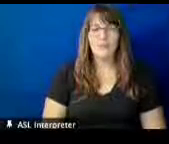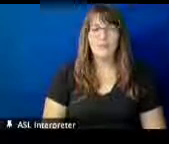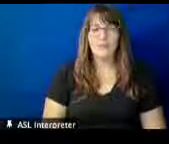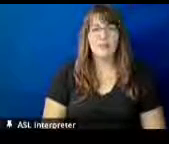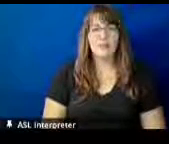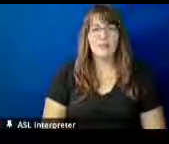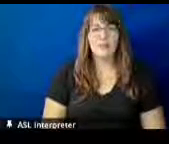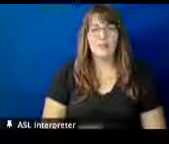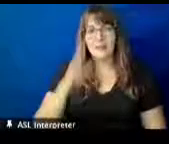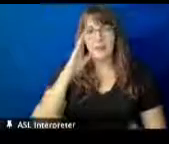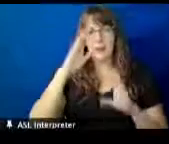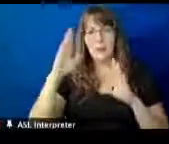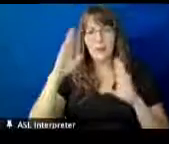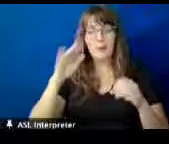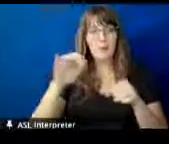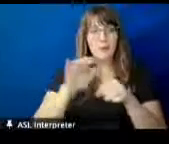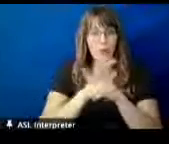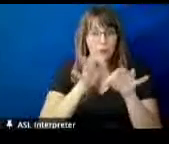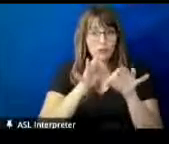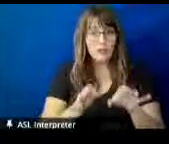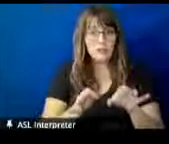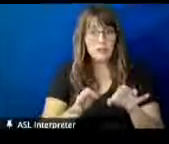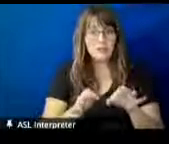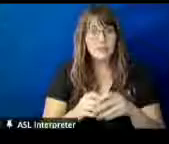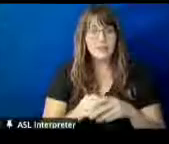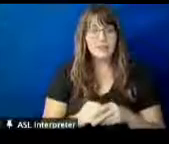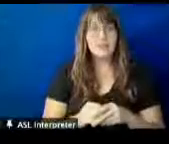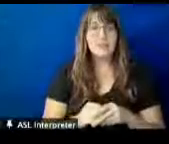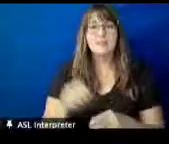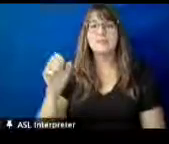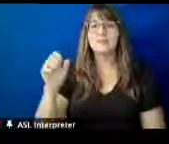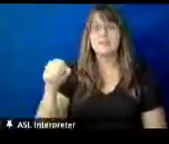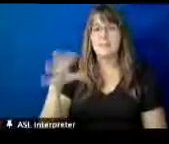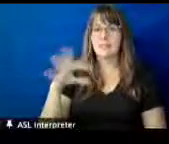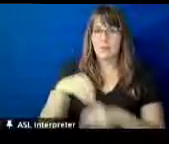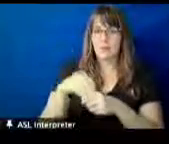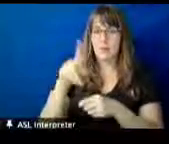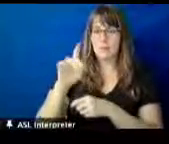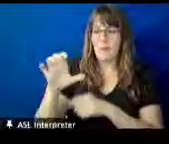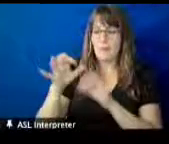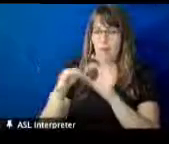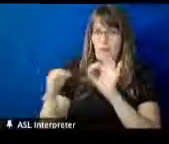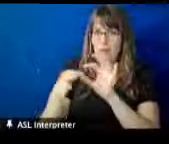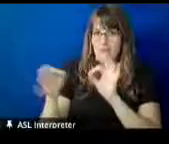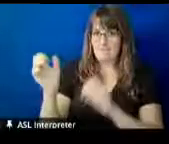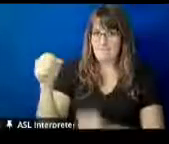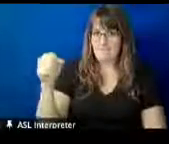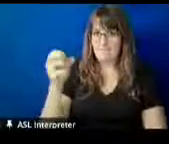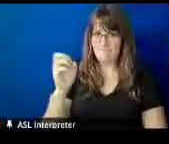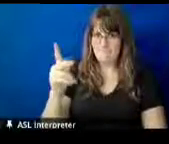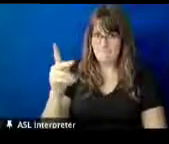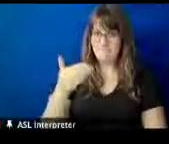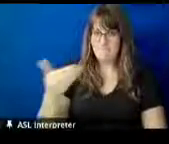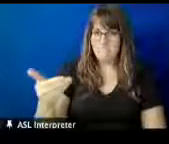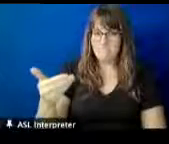Yes, is that the full call-in instructions? Yes, including public comment. Okay. Thank you.